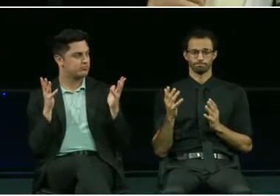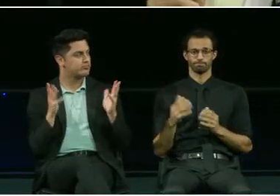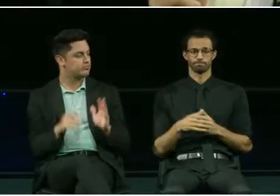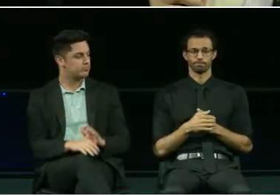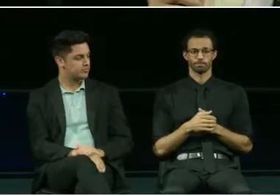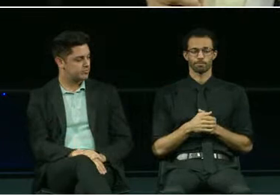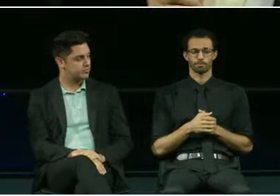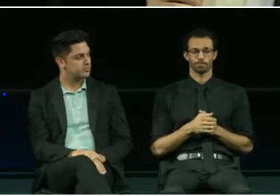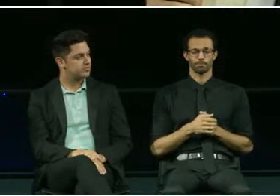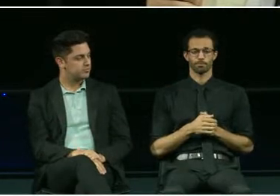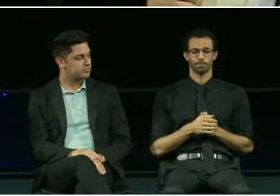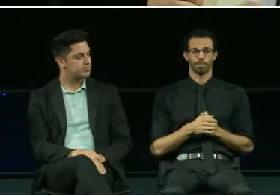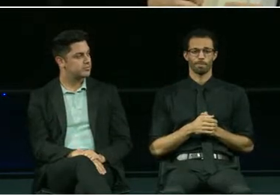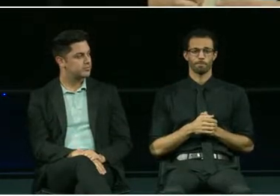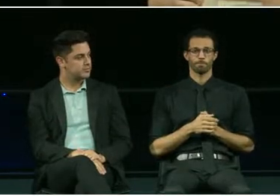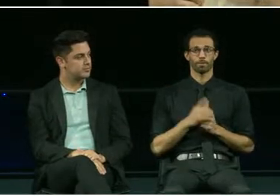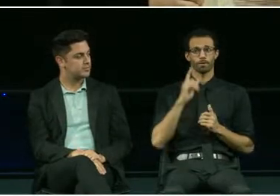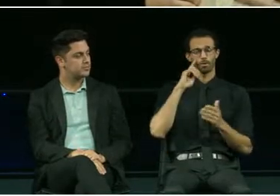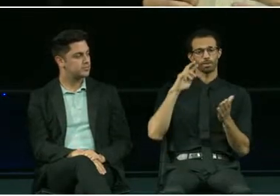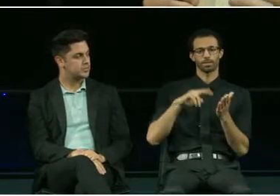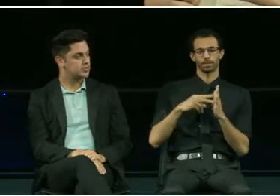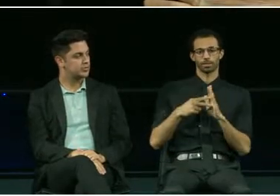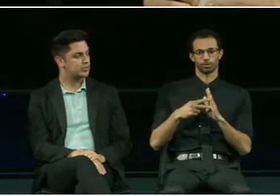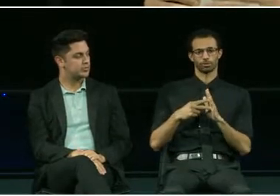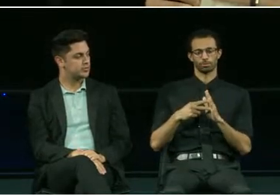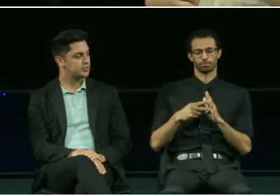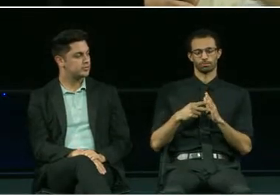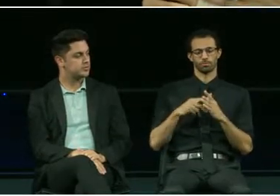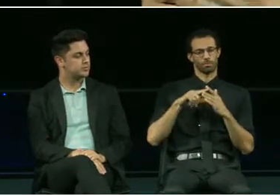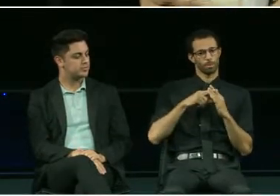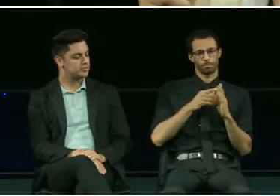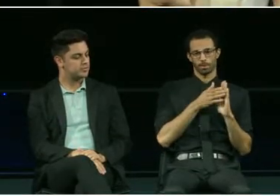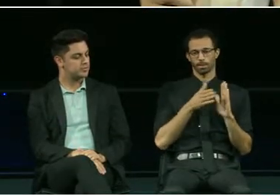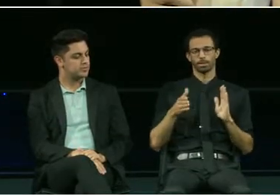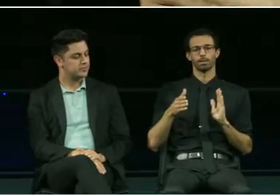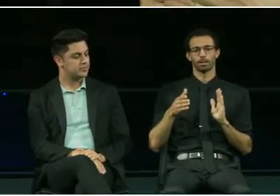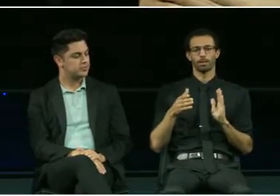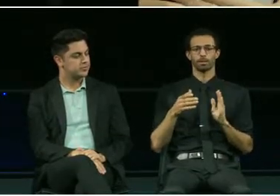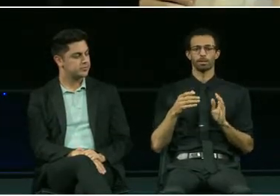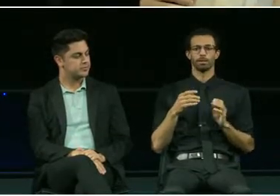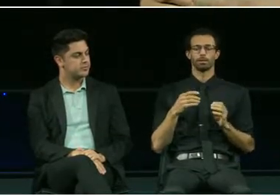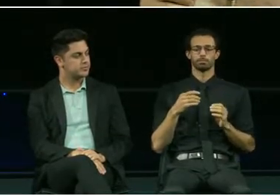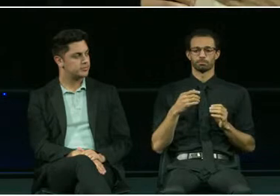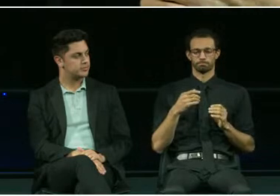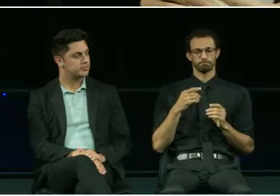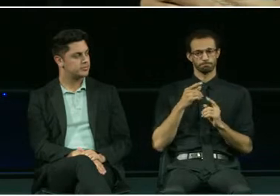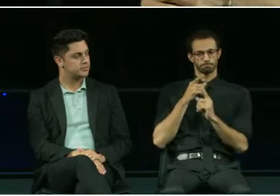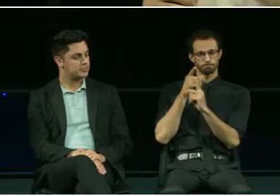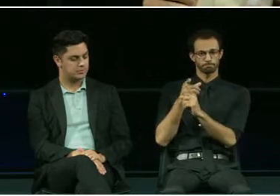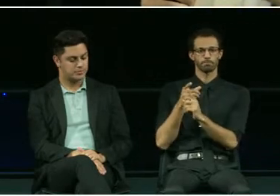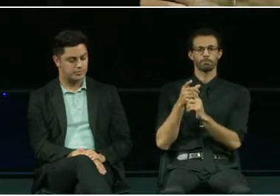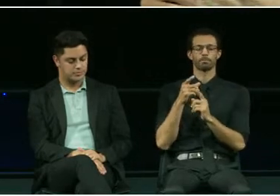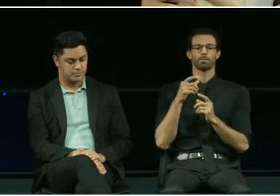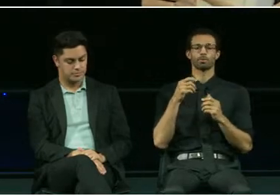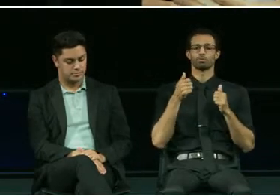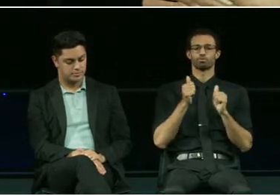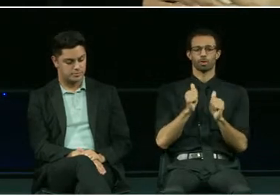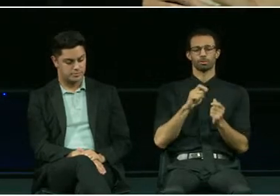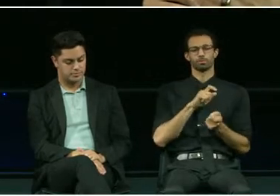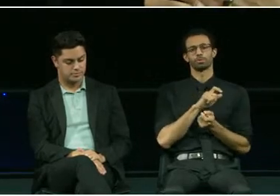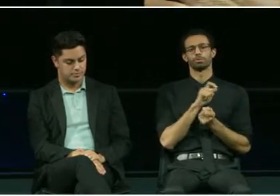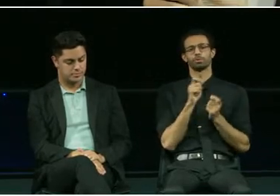So the intention from the beginning was purposeful, to try to